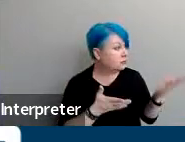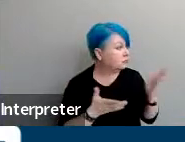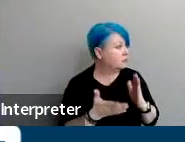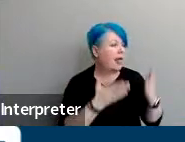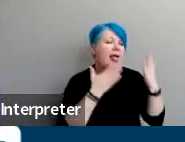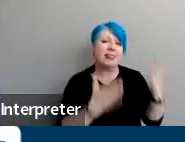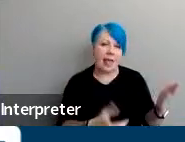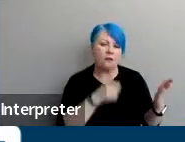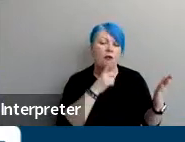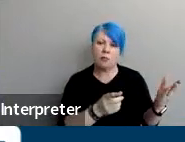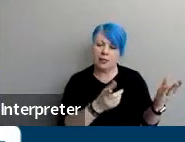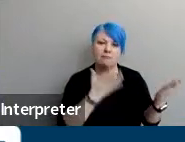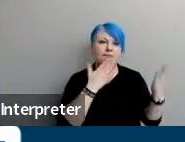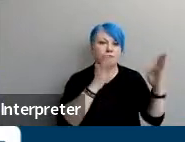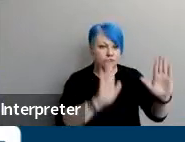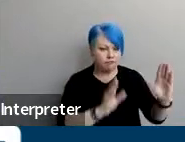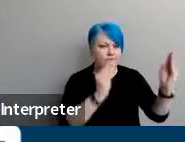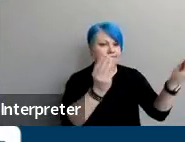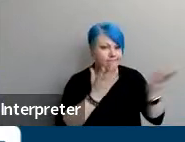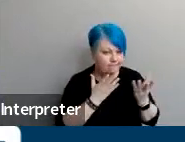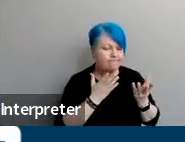Thank you for very much.